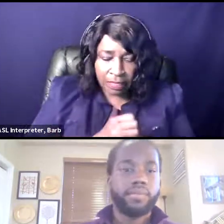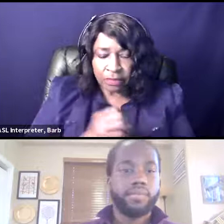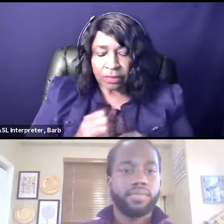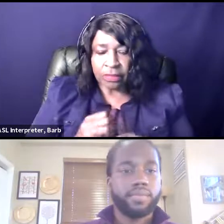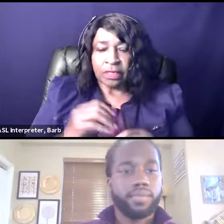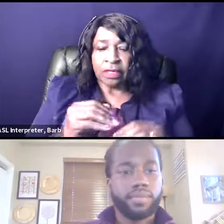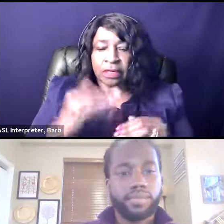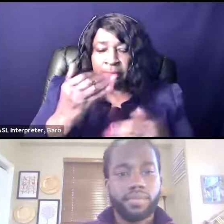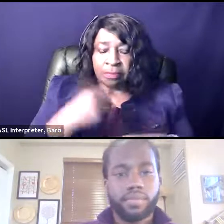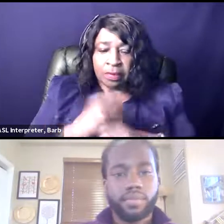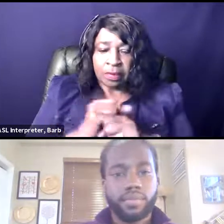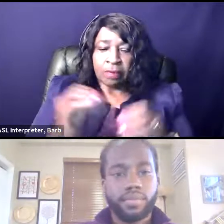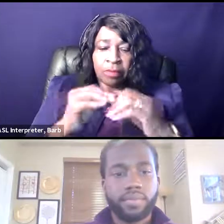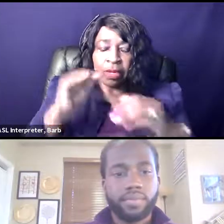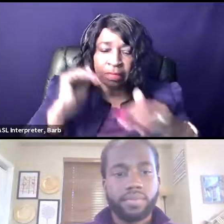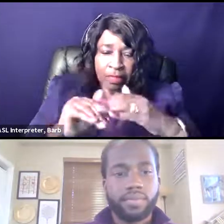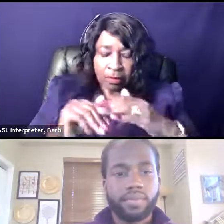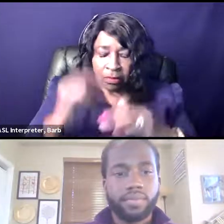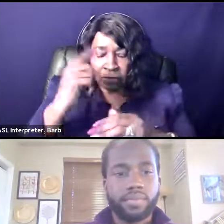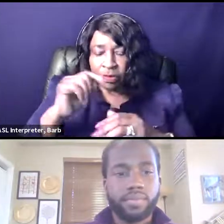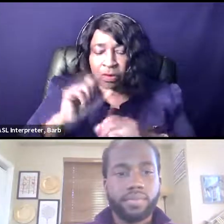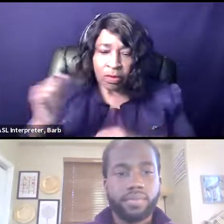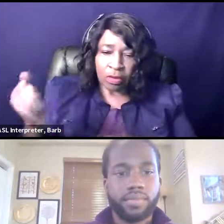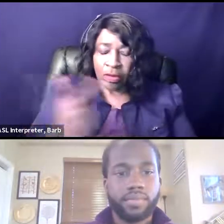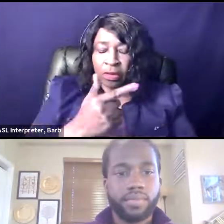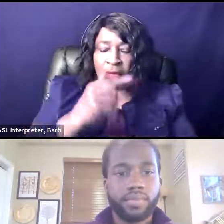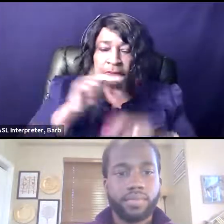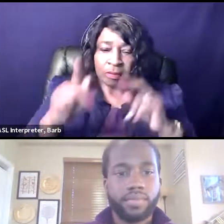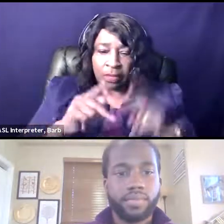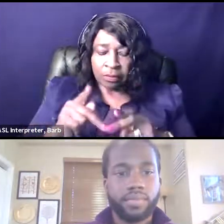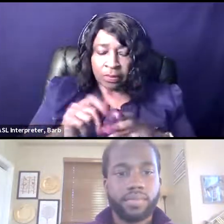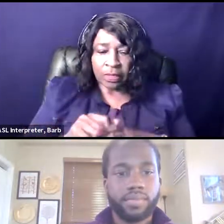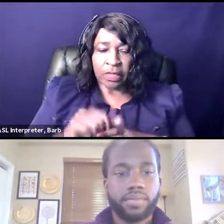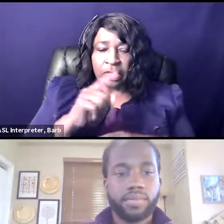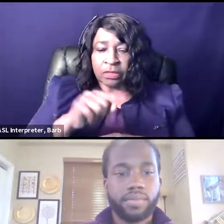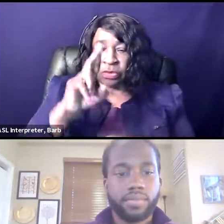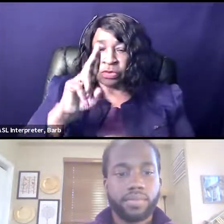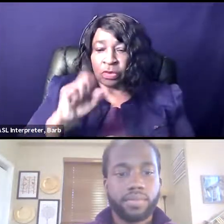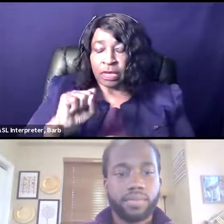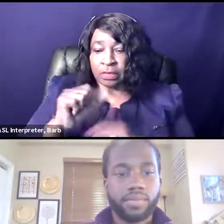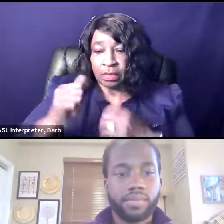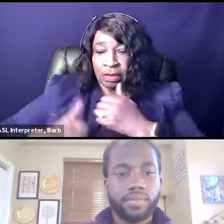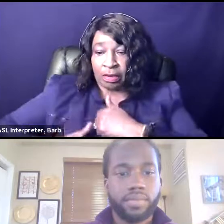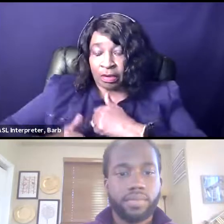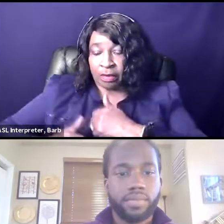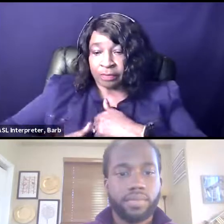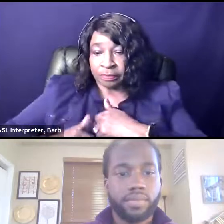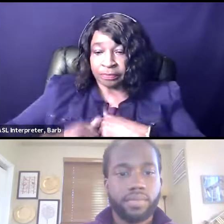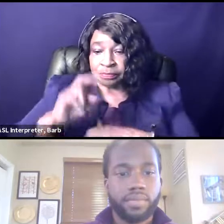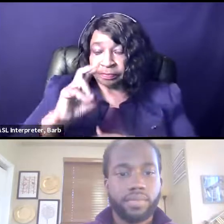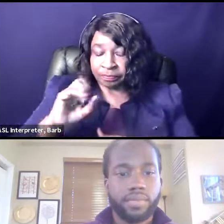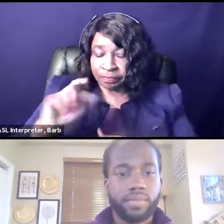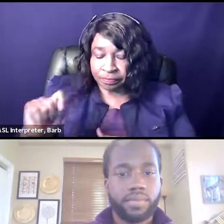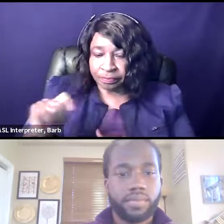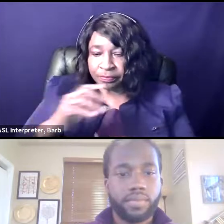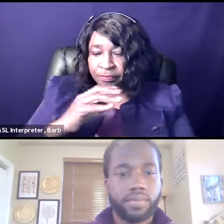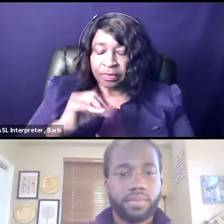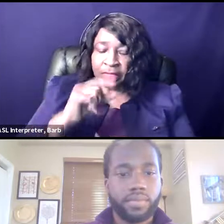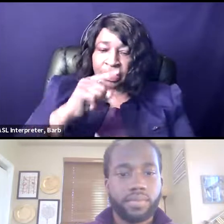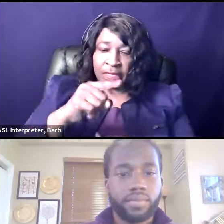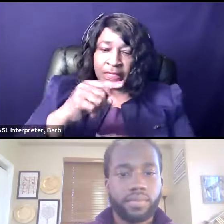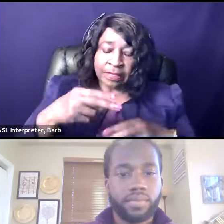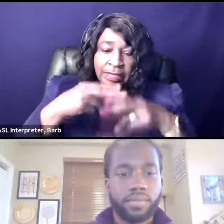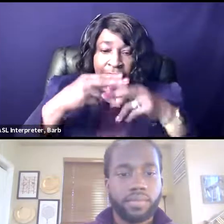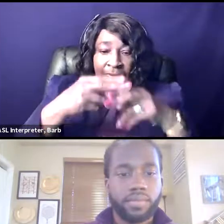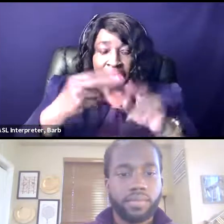professional engineer and has worked in both private and public sectors. He's a U.S. Army veteran, and he's reached the rank of captain. Dr. Reames has been named to the